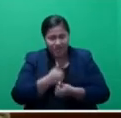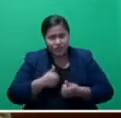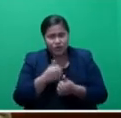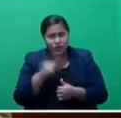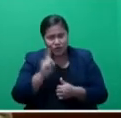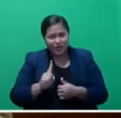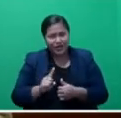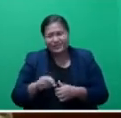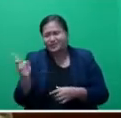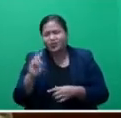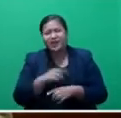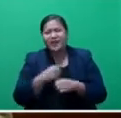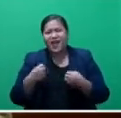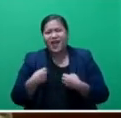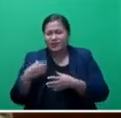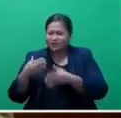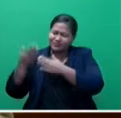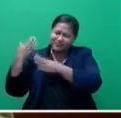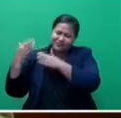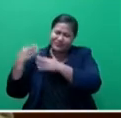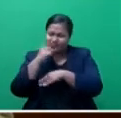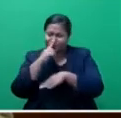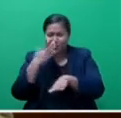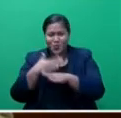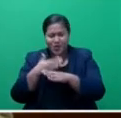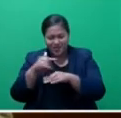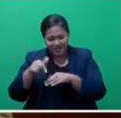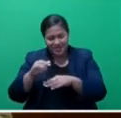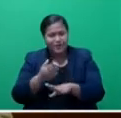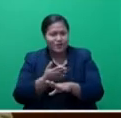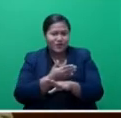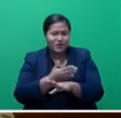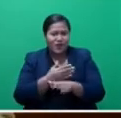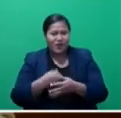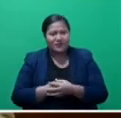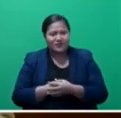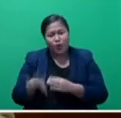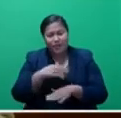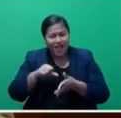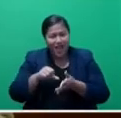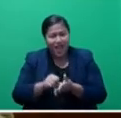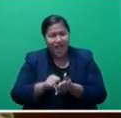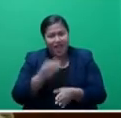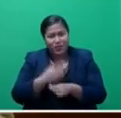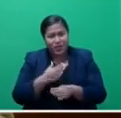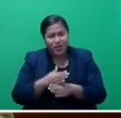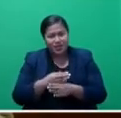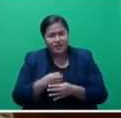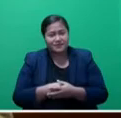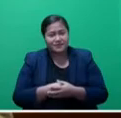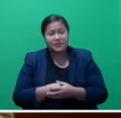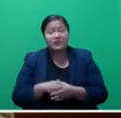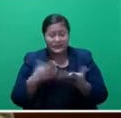planted during their times, and emulating upon inspirational legacy, it is our duty now